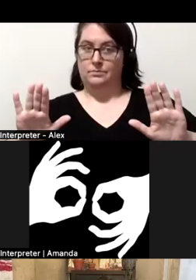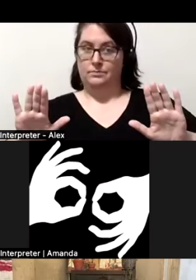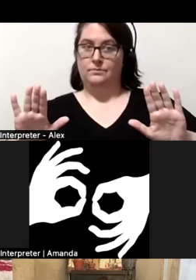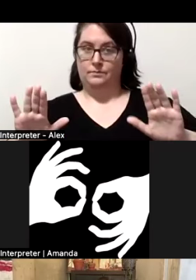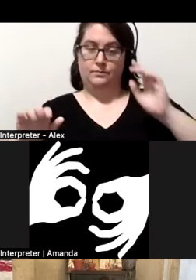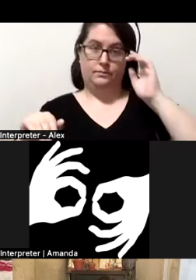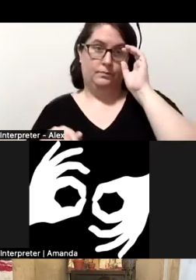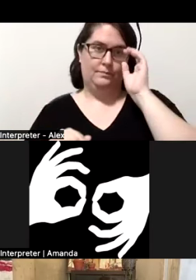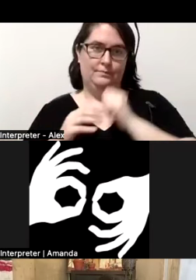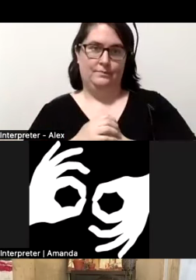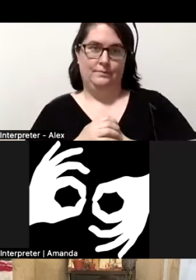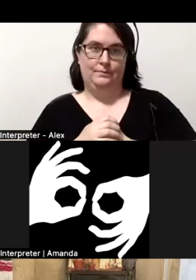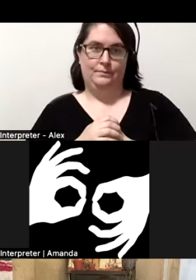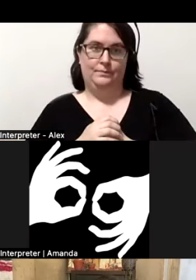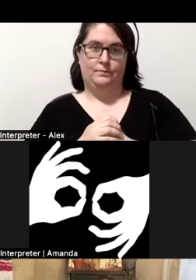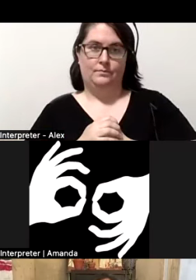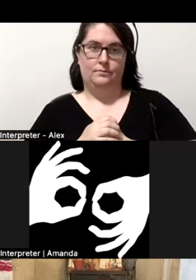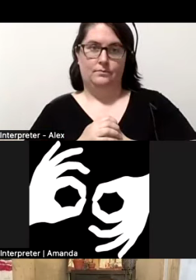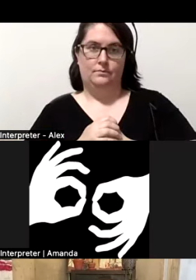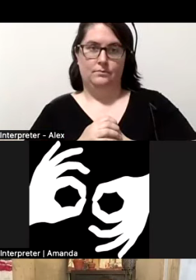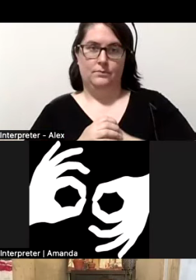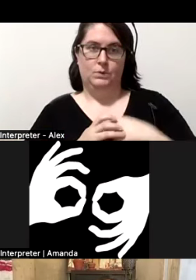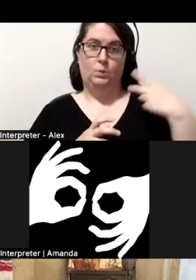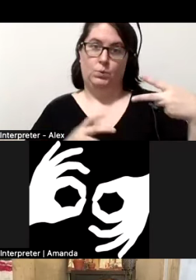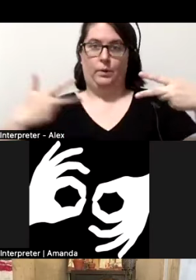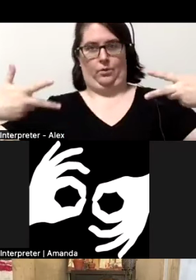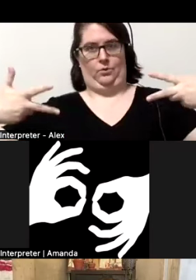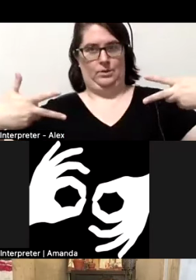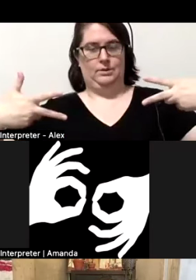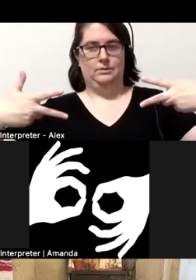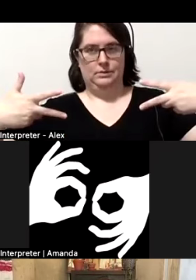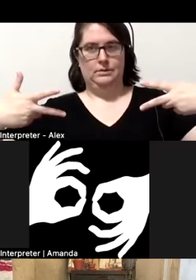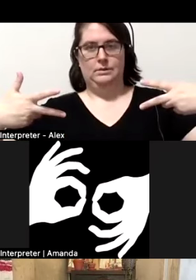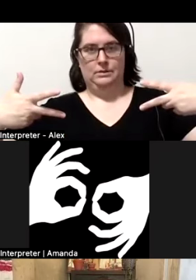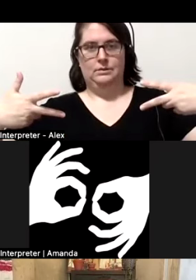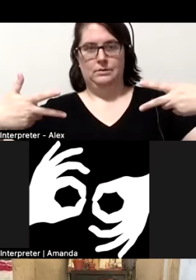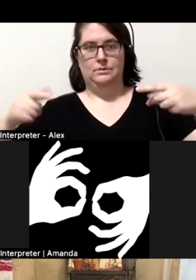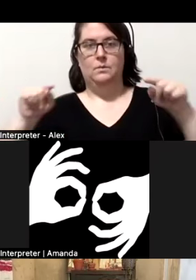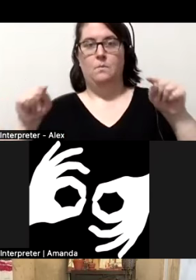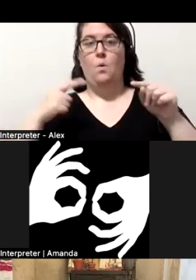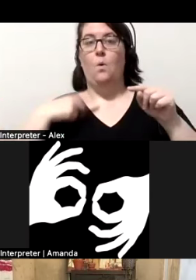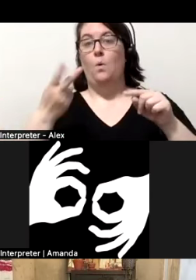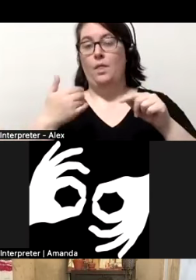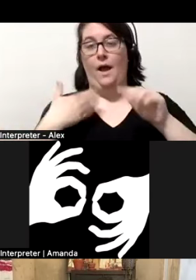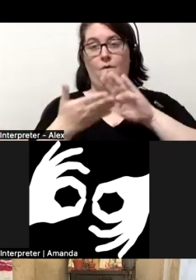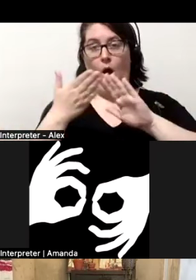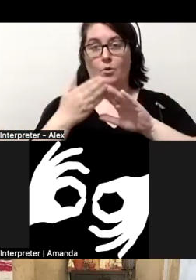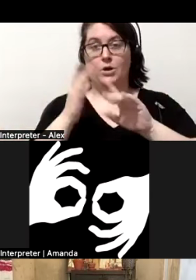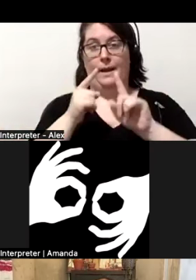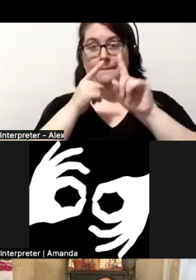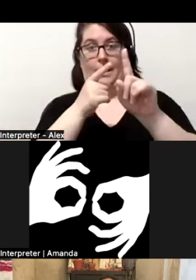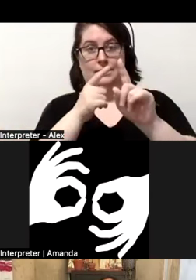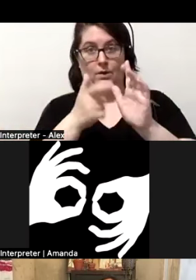into different categories under eligibility. So both have operations and mandate requirements as well as financial